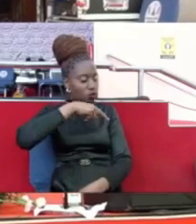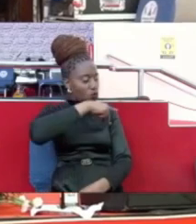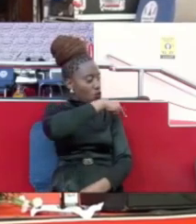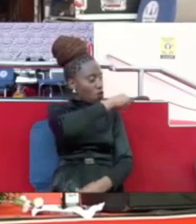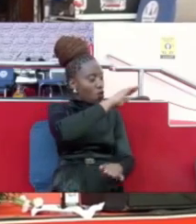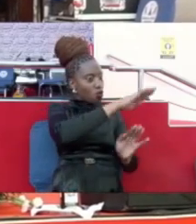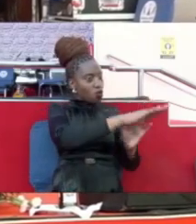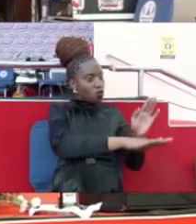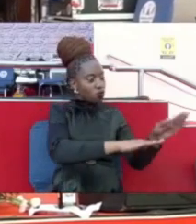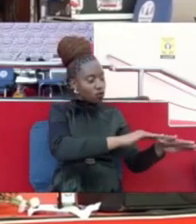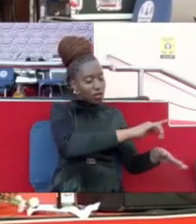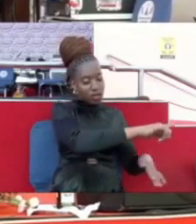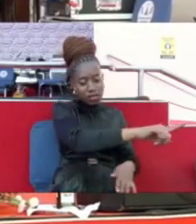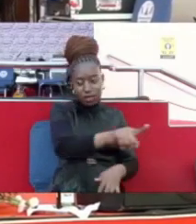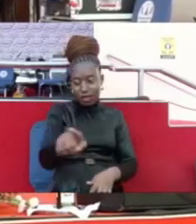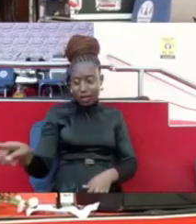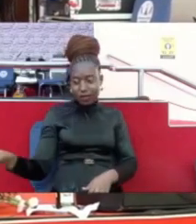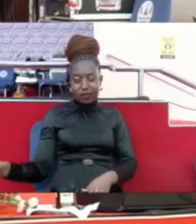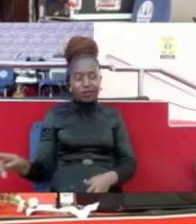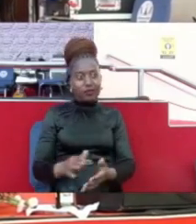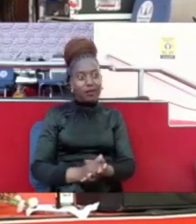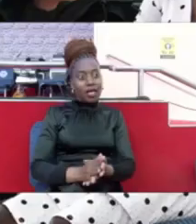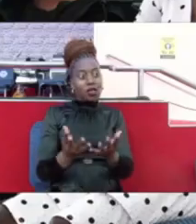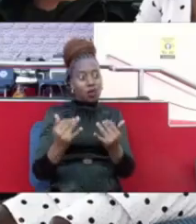Now it's amazing that you have to teach children this.